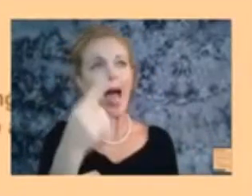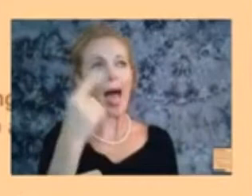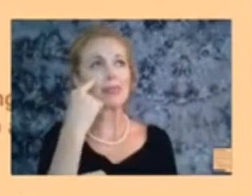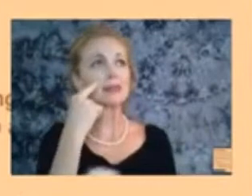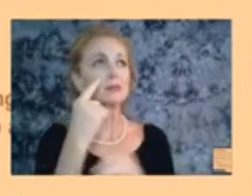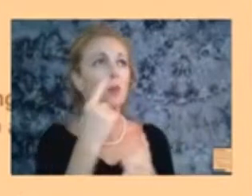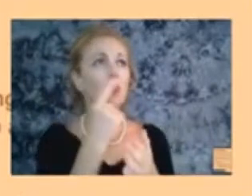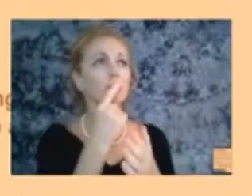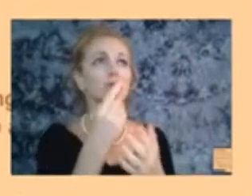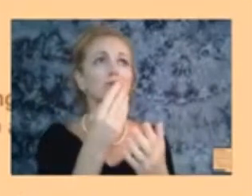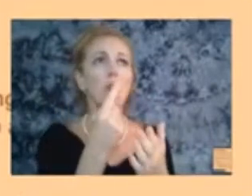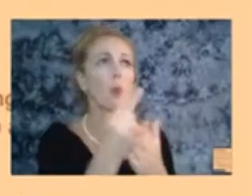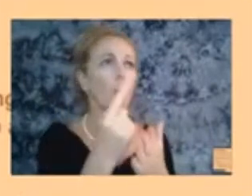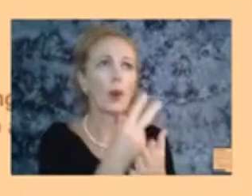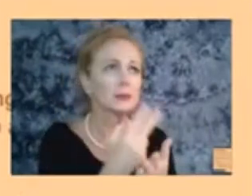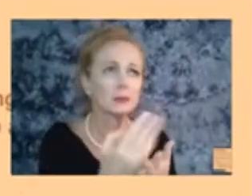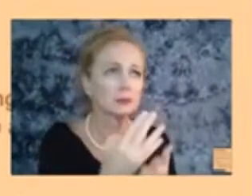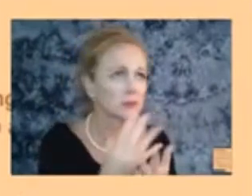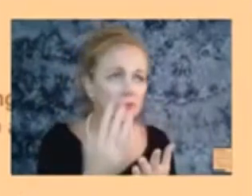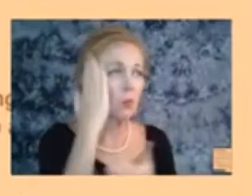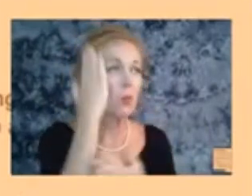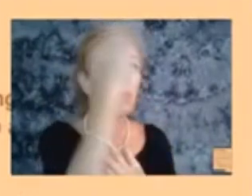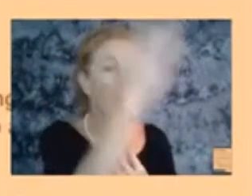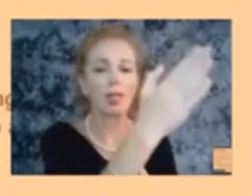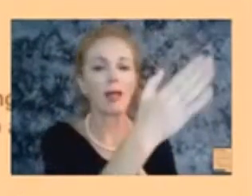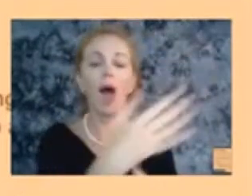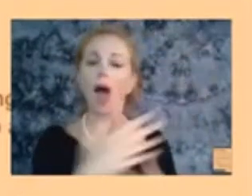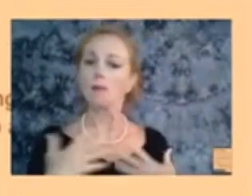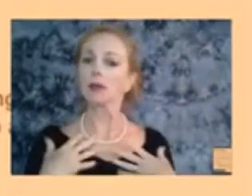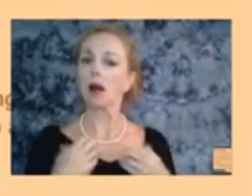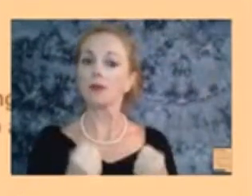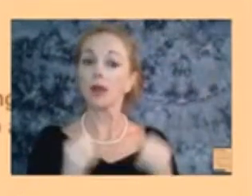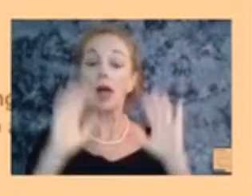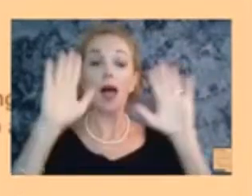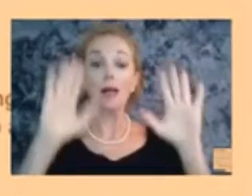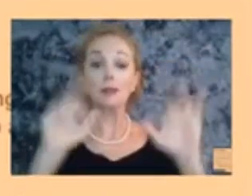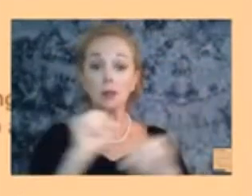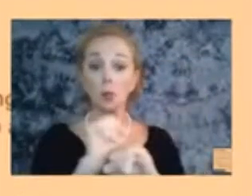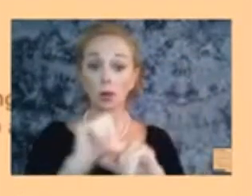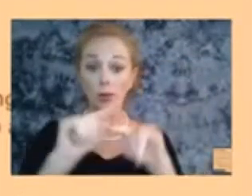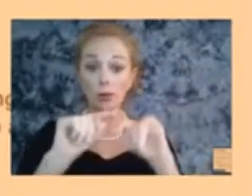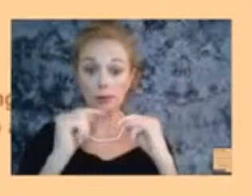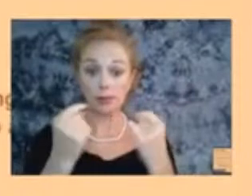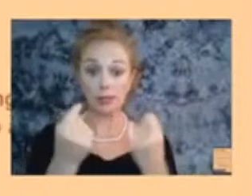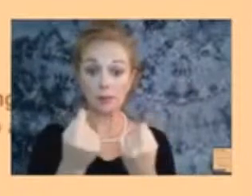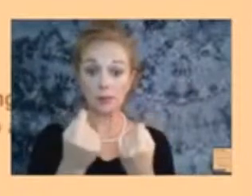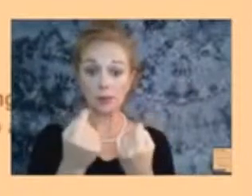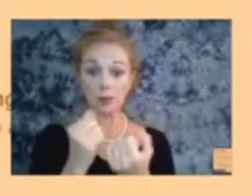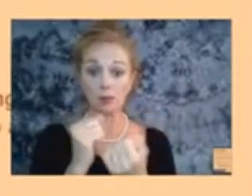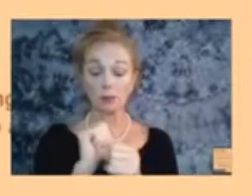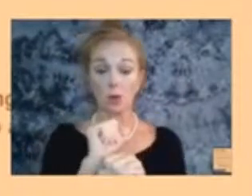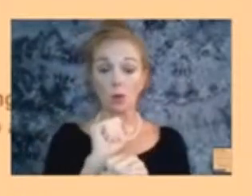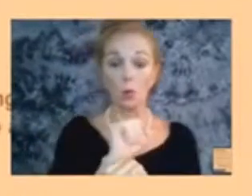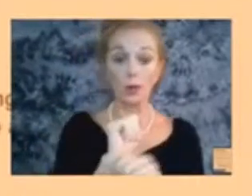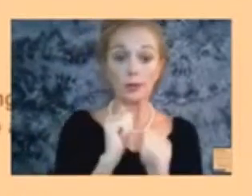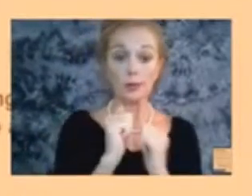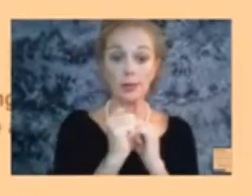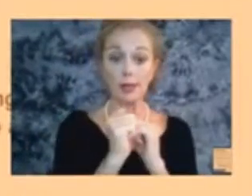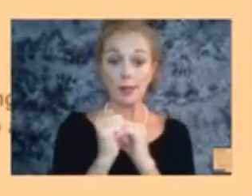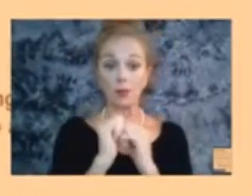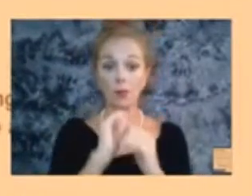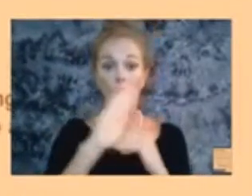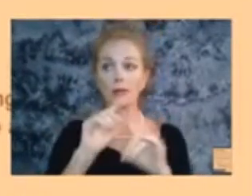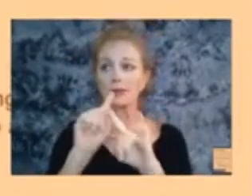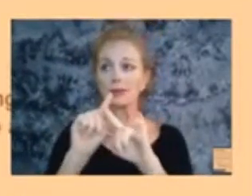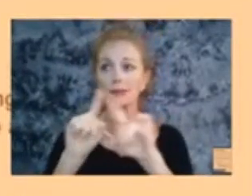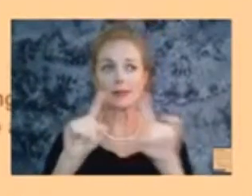point because I'm confident with the excellent work that our teams have pulled together to do from all of the department leaders and the different